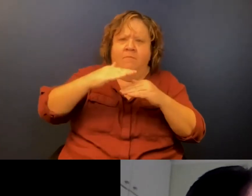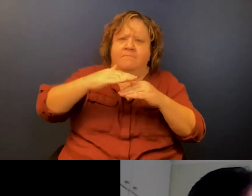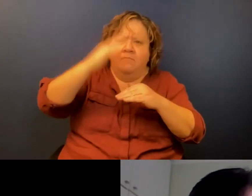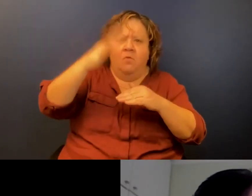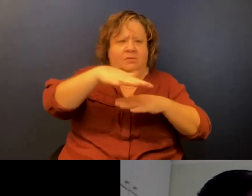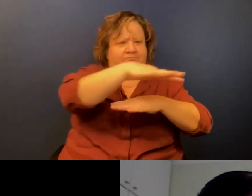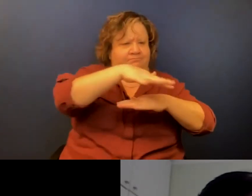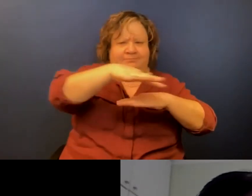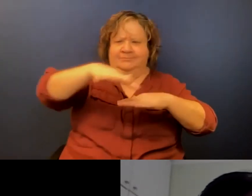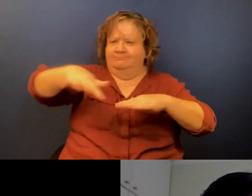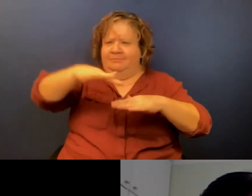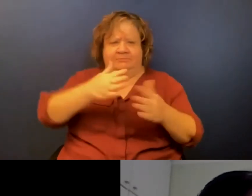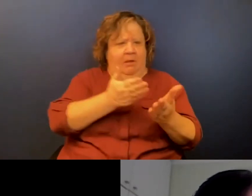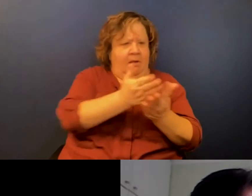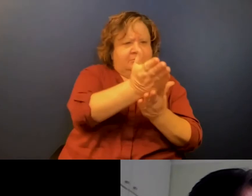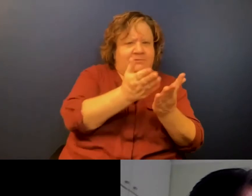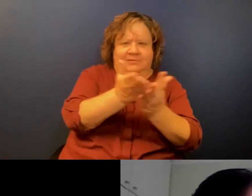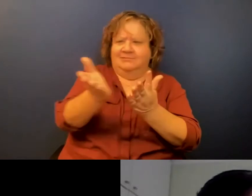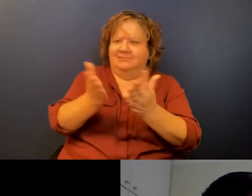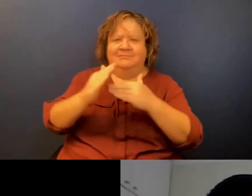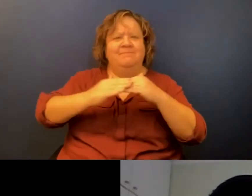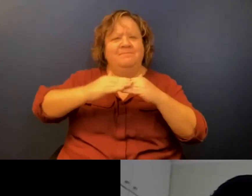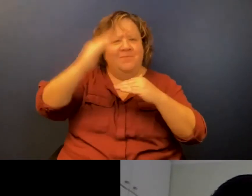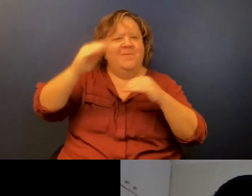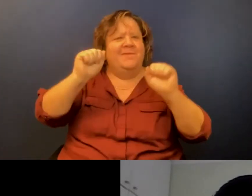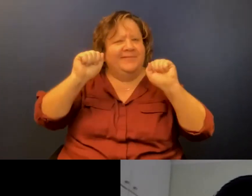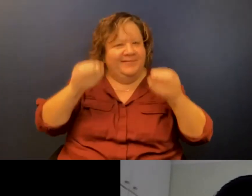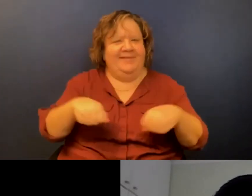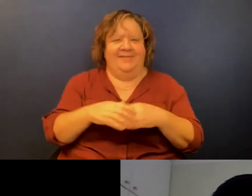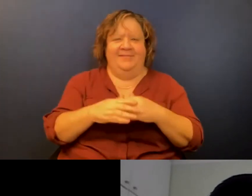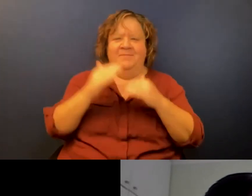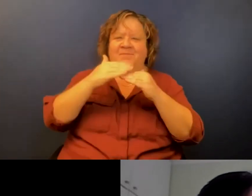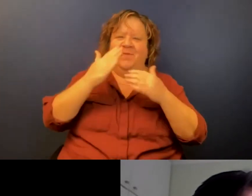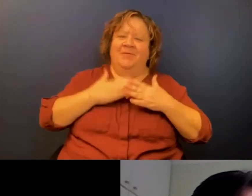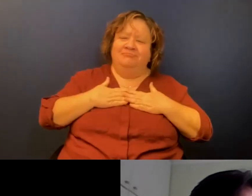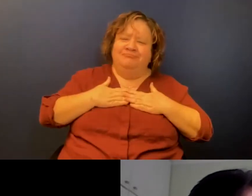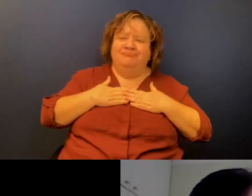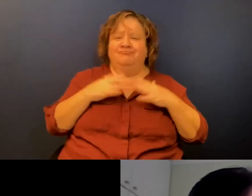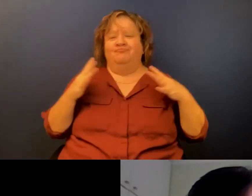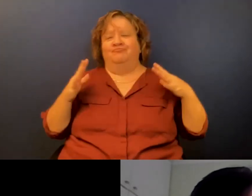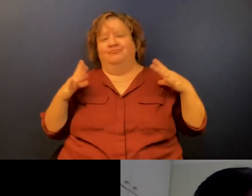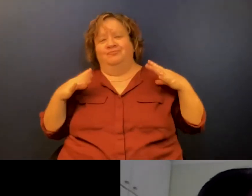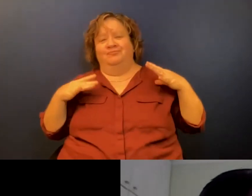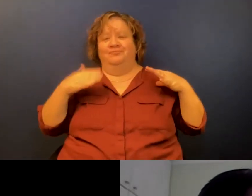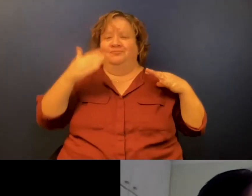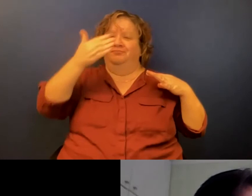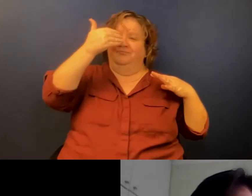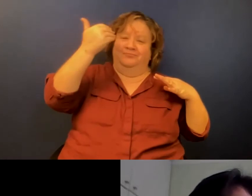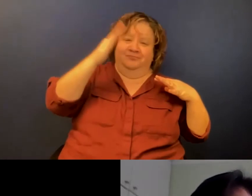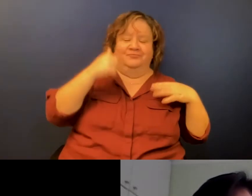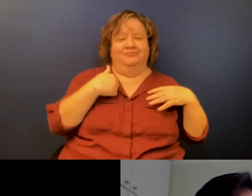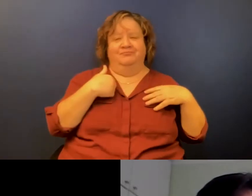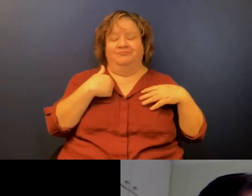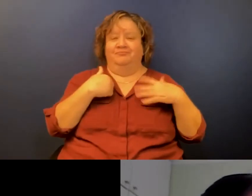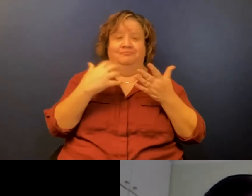that are beneficial for our leisure and for the joy of people